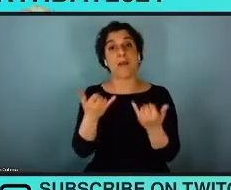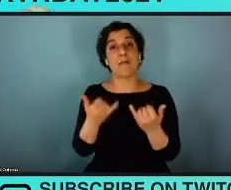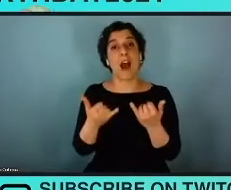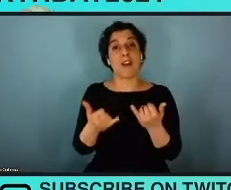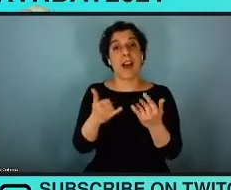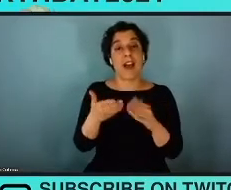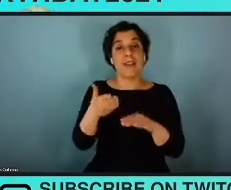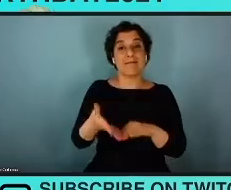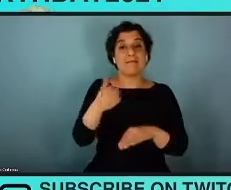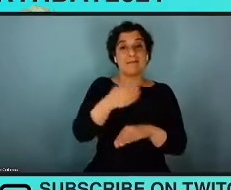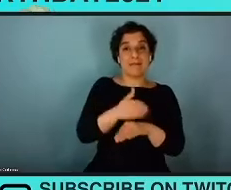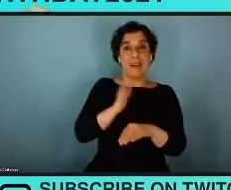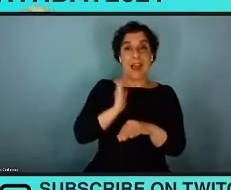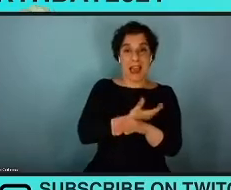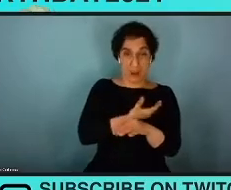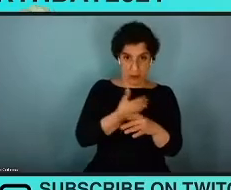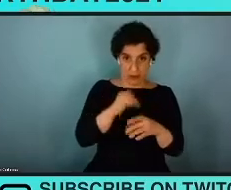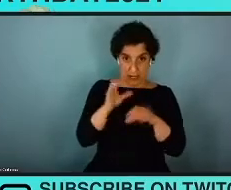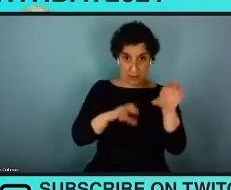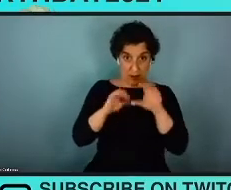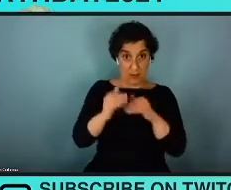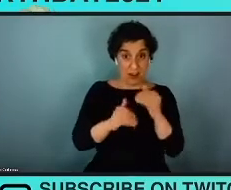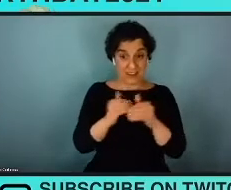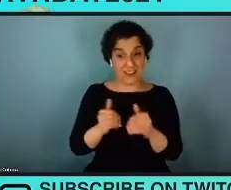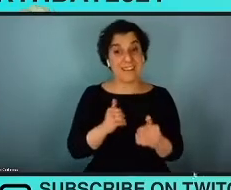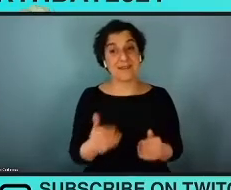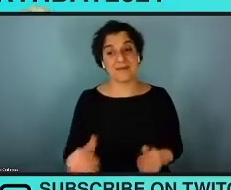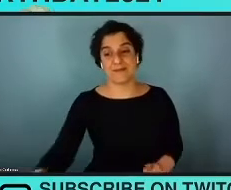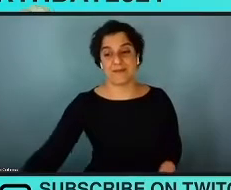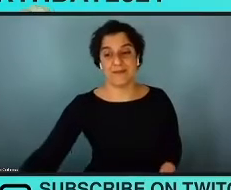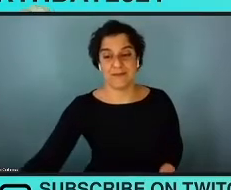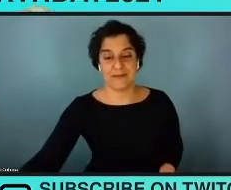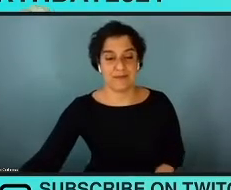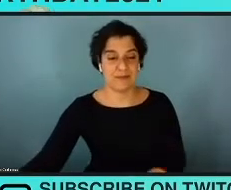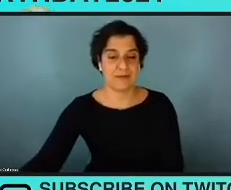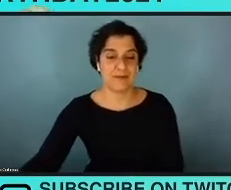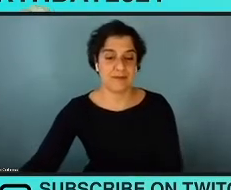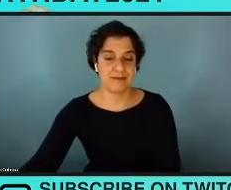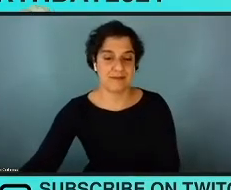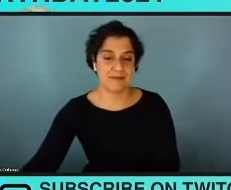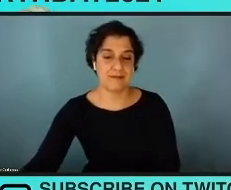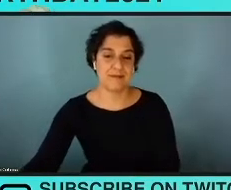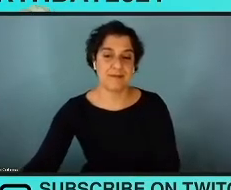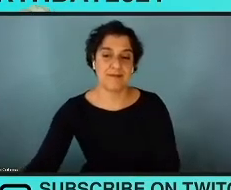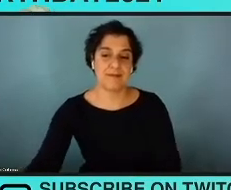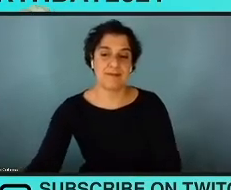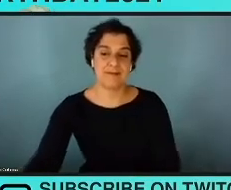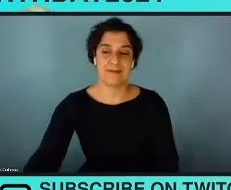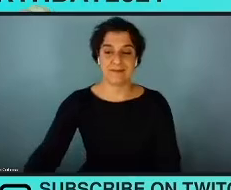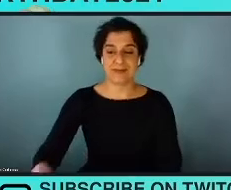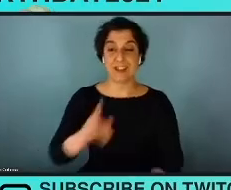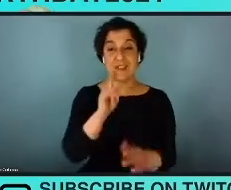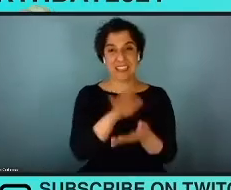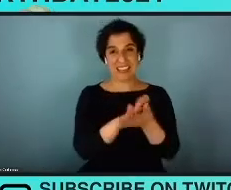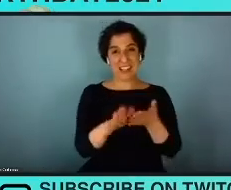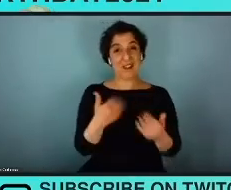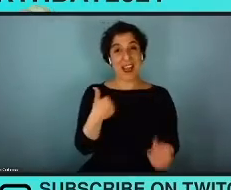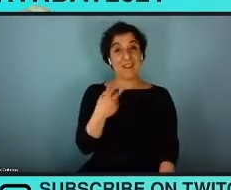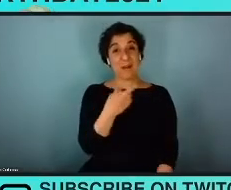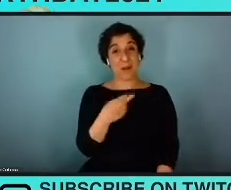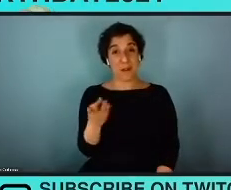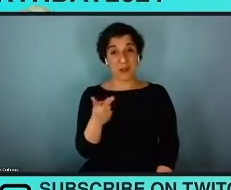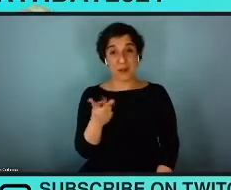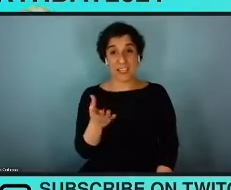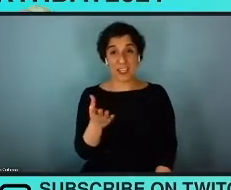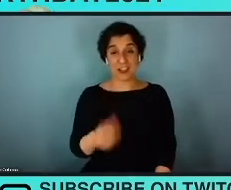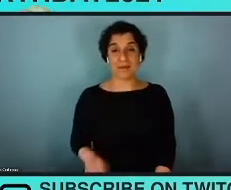virtual stage to the both of you. Yeah, nice to meet you. It's really, really nice to have you both here. So I'm going